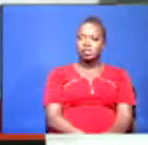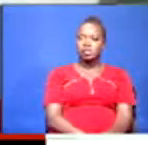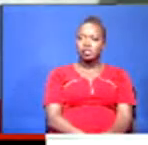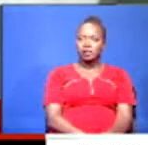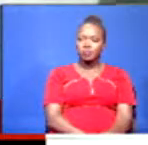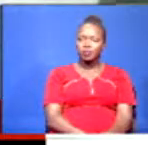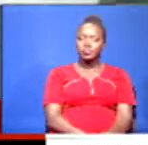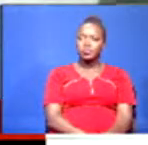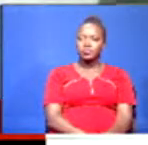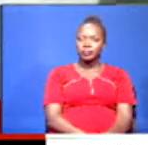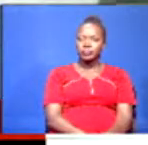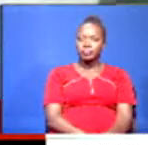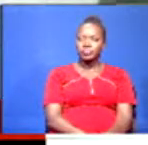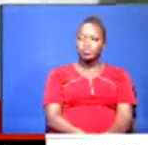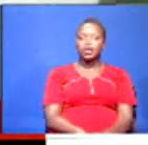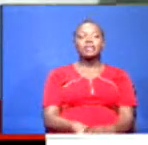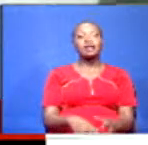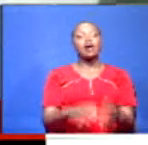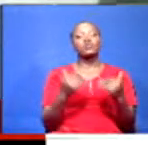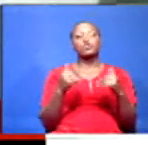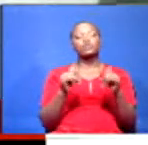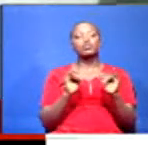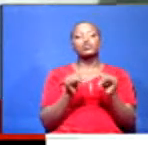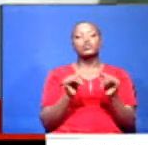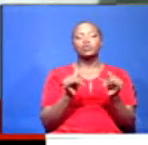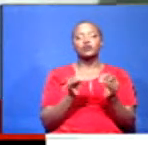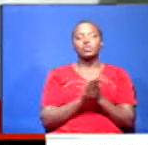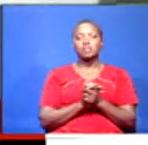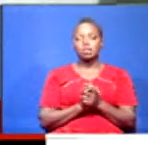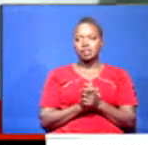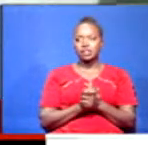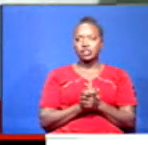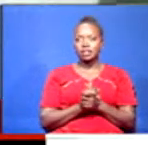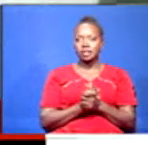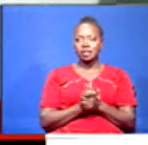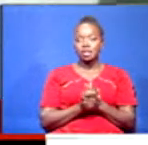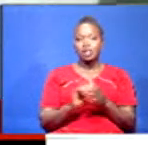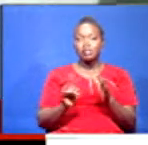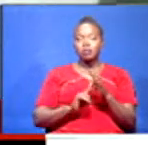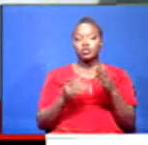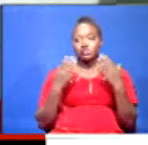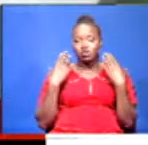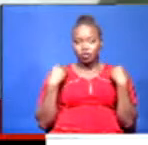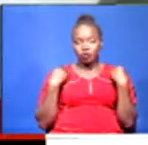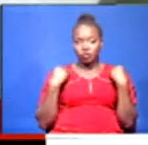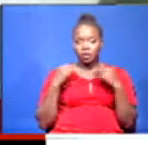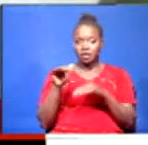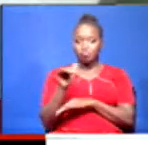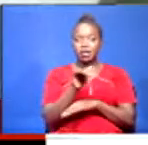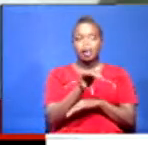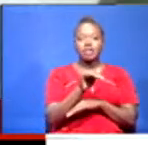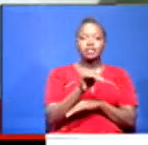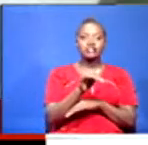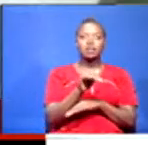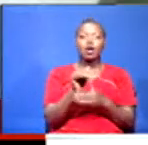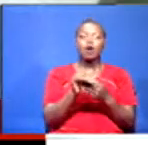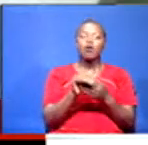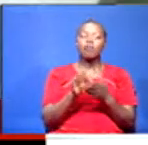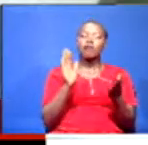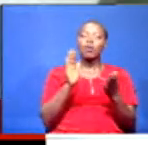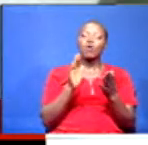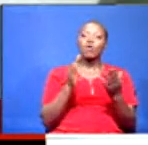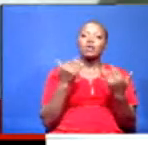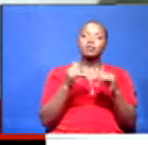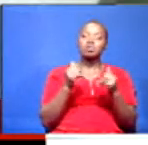Welcome back. Let's now get sporty, and I'm sitting in for Richard Munga. The Ministry of Sports has been urged to hold more sporting activities in the